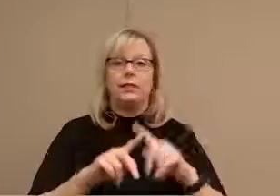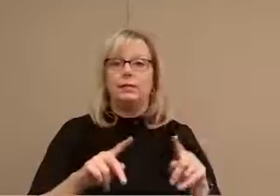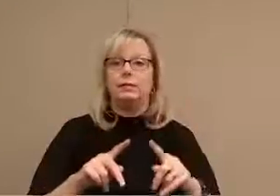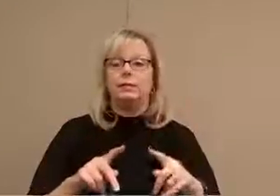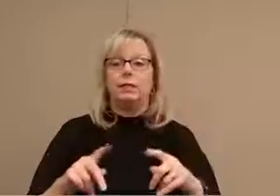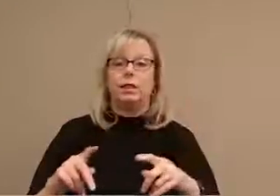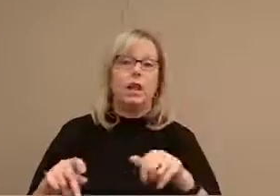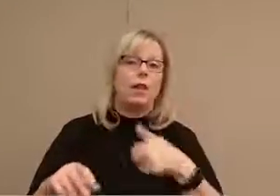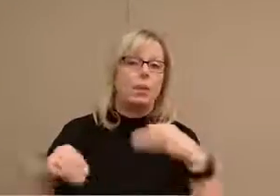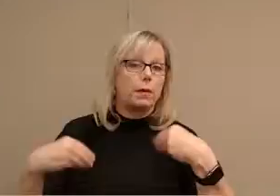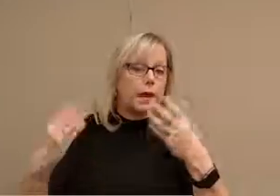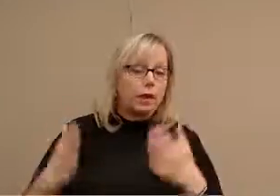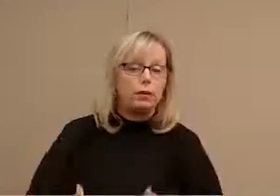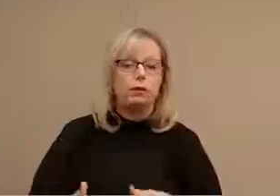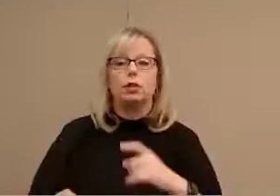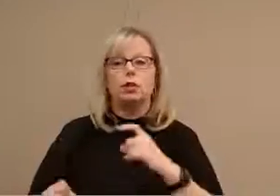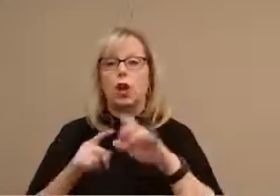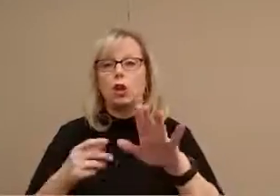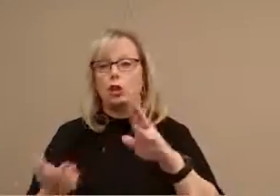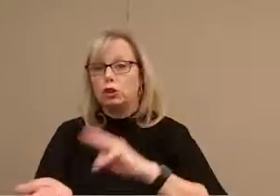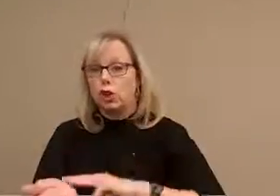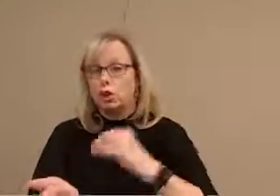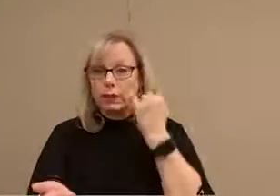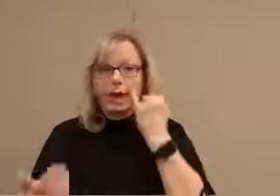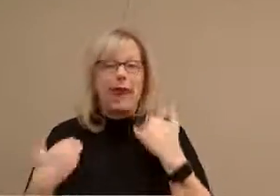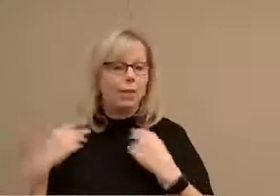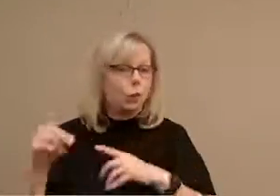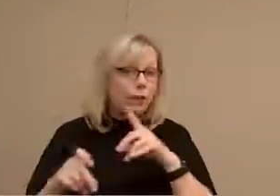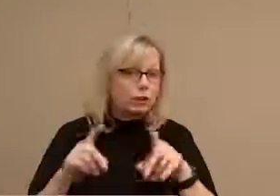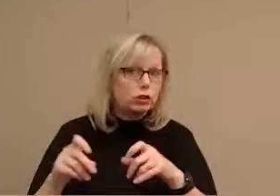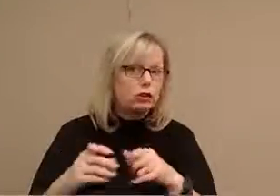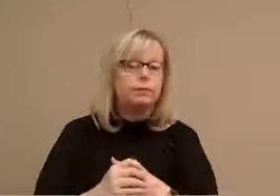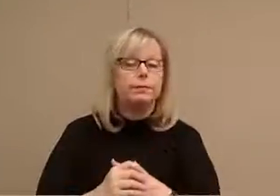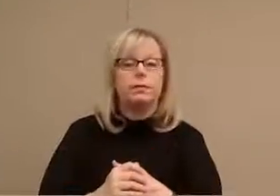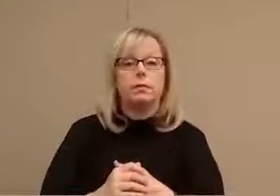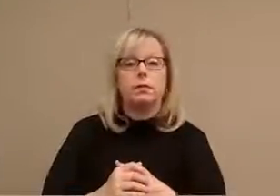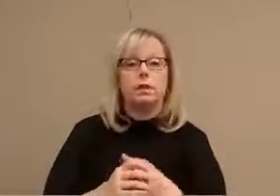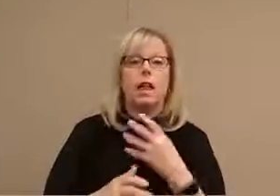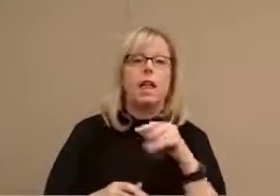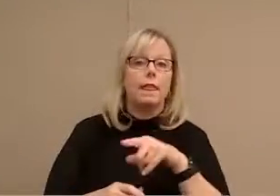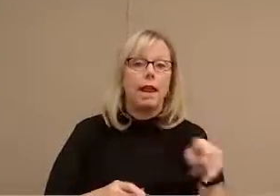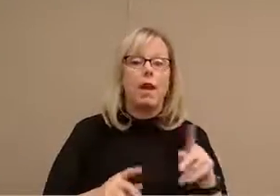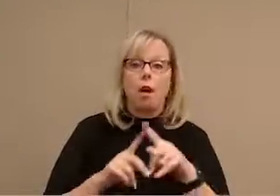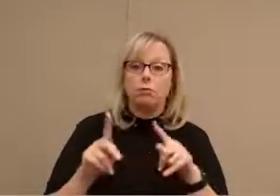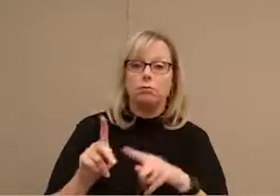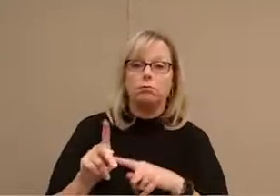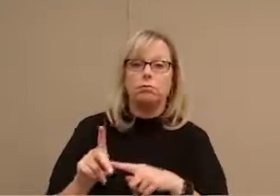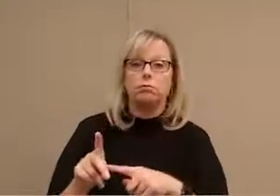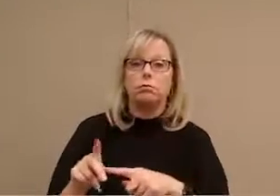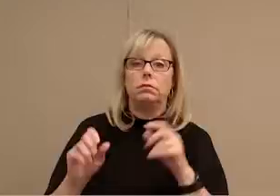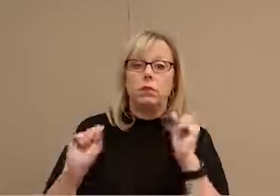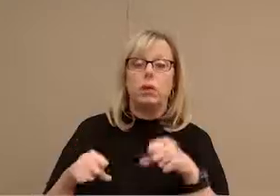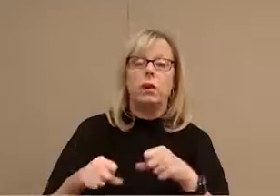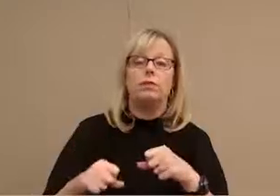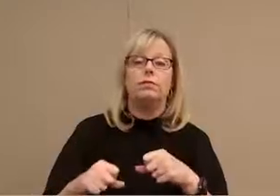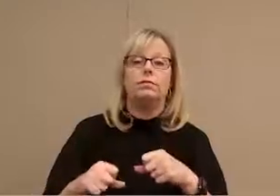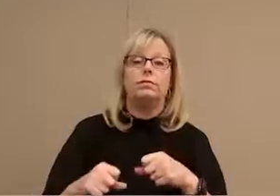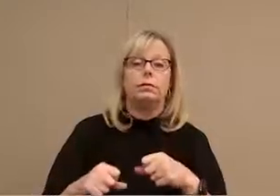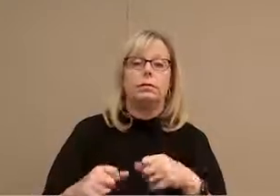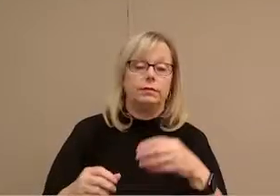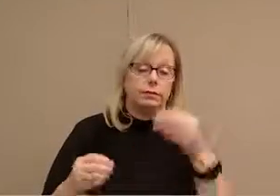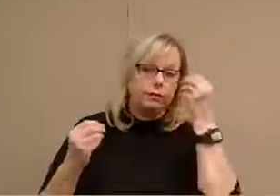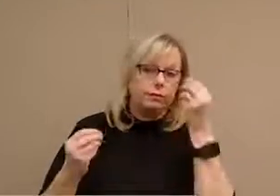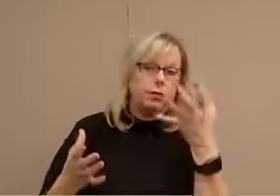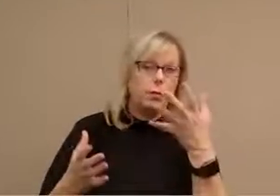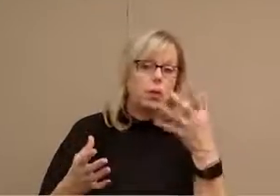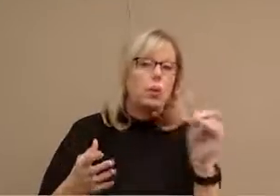providers. Call your physician if you have questions, and they also can direct you to where to